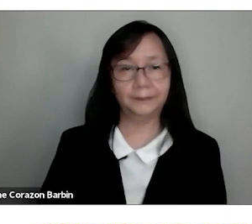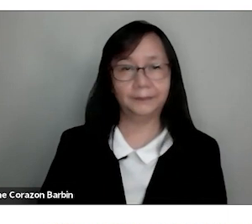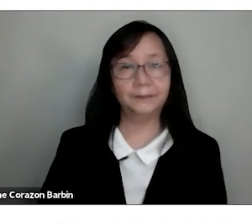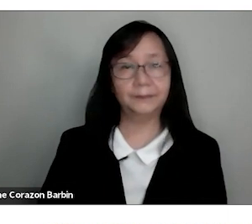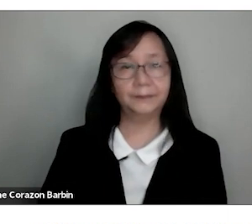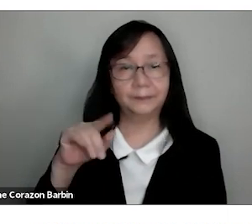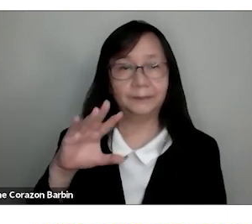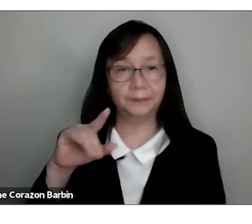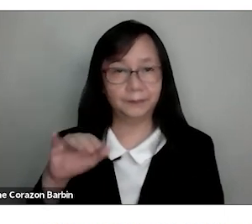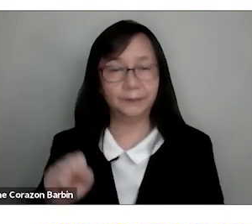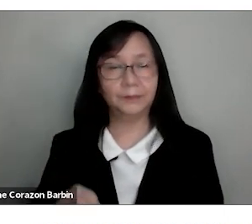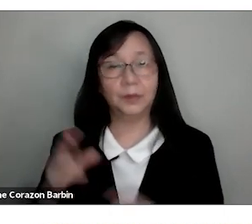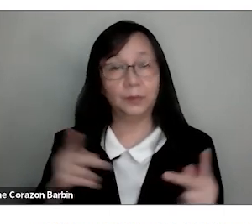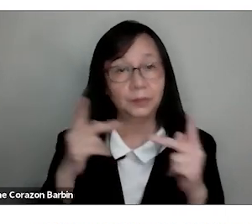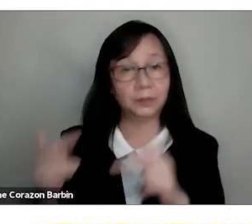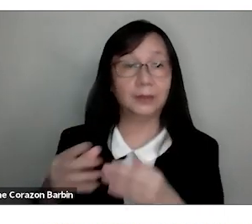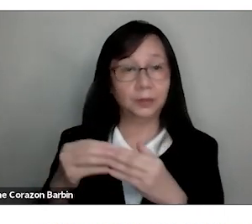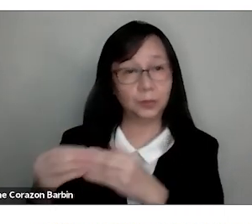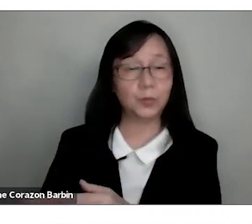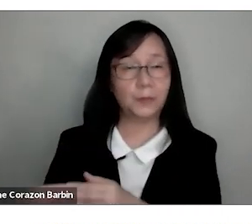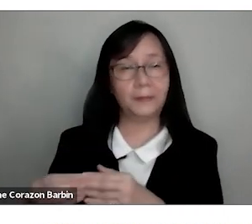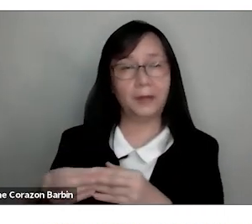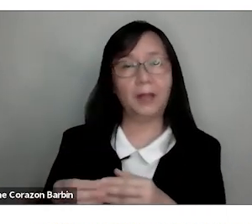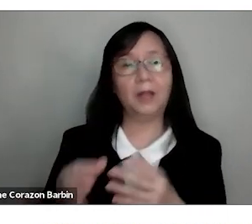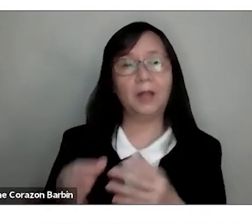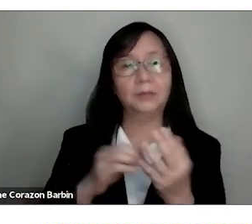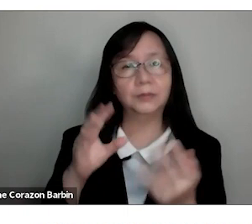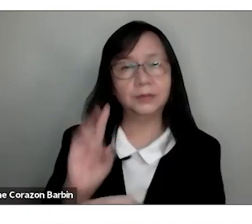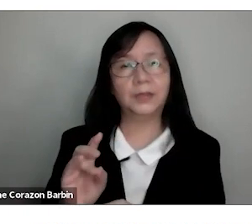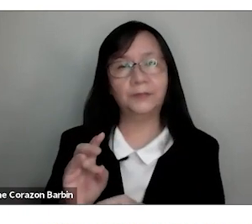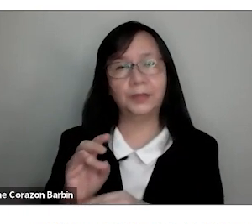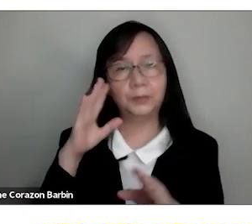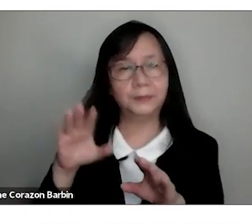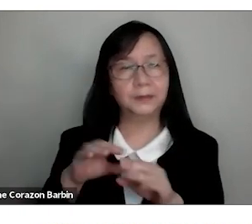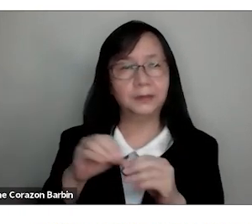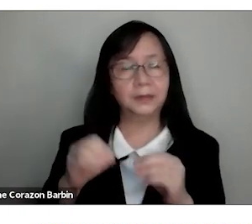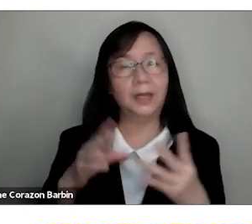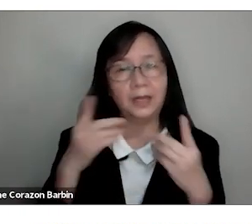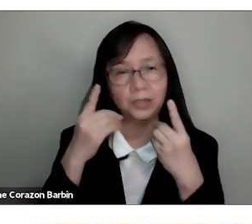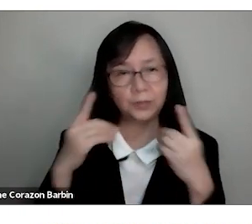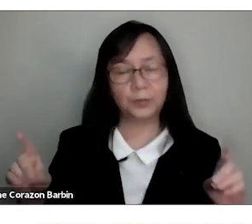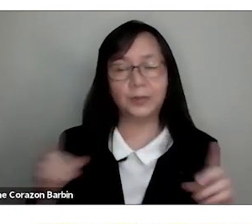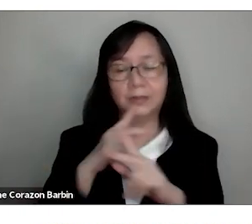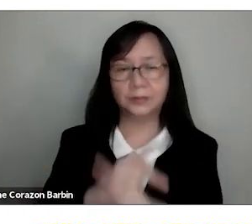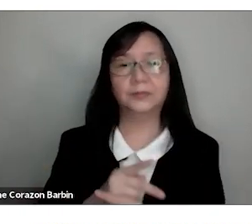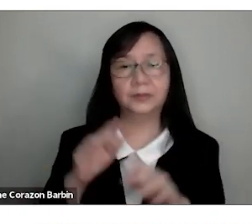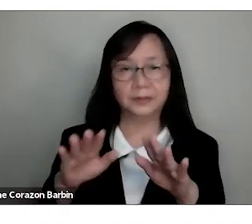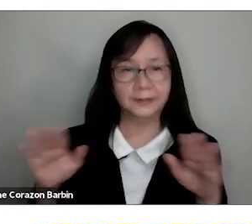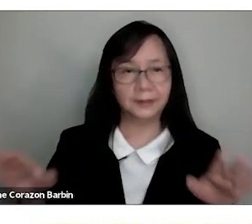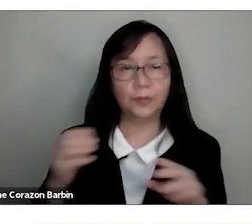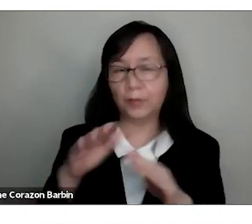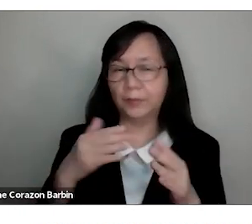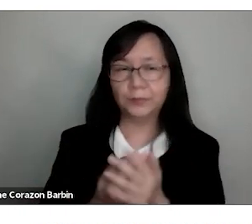The RPA COEA provides guidance on the implementation of the 7 commitments in the Declaration on the Protection of Children from All Forms